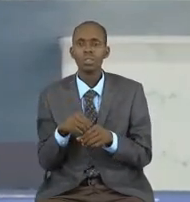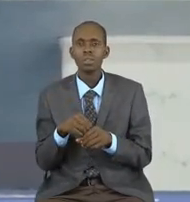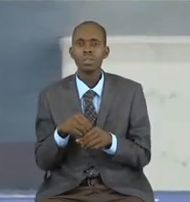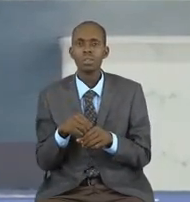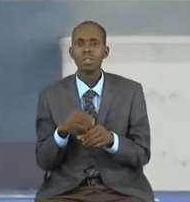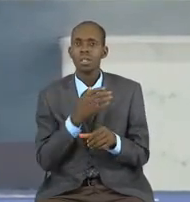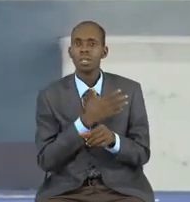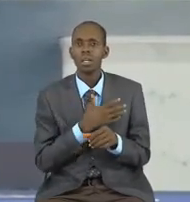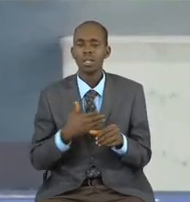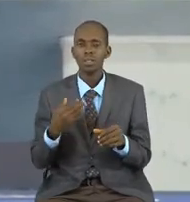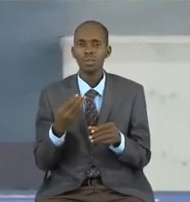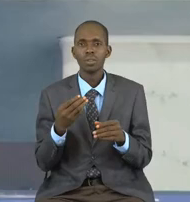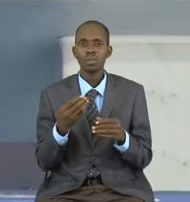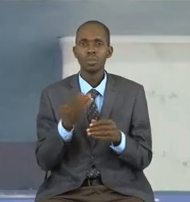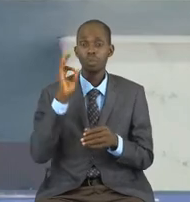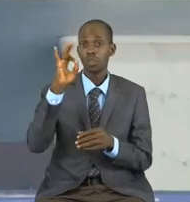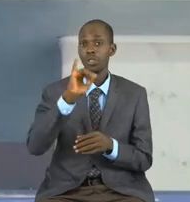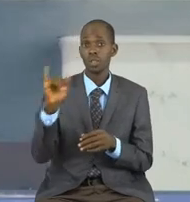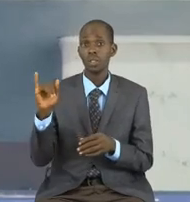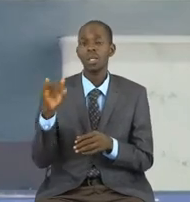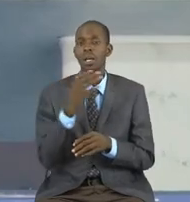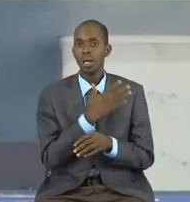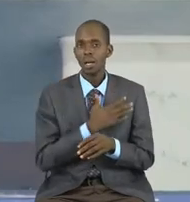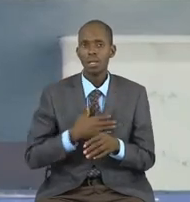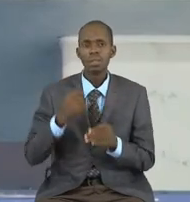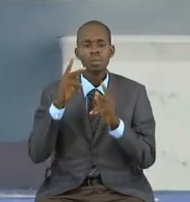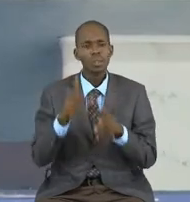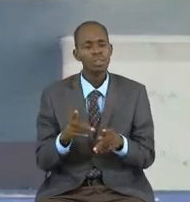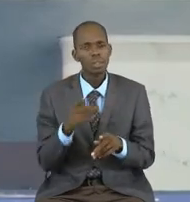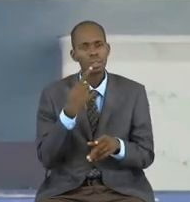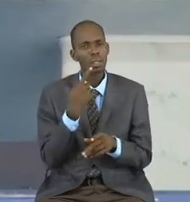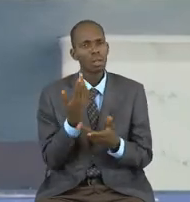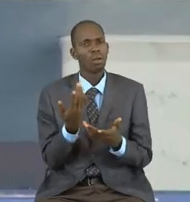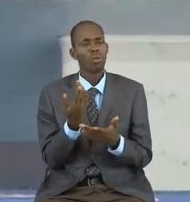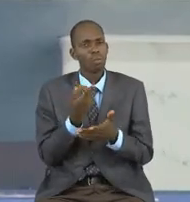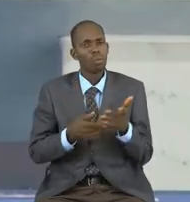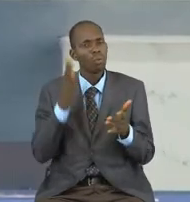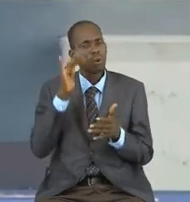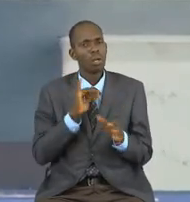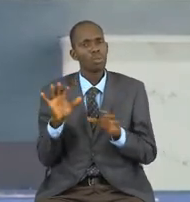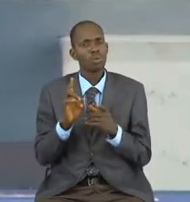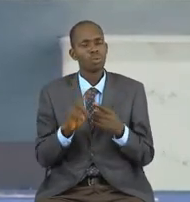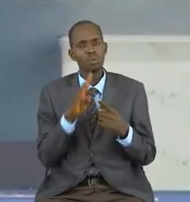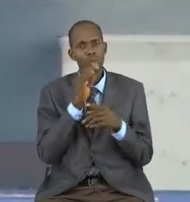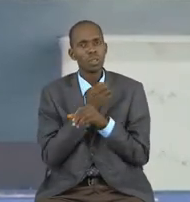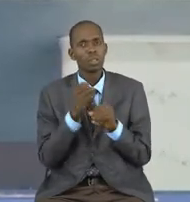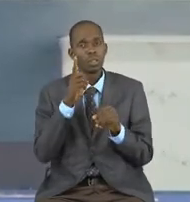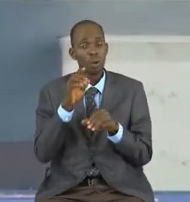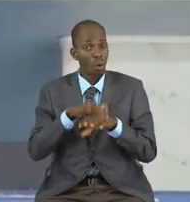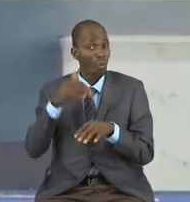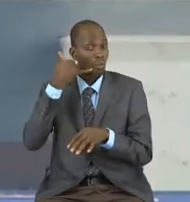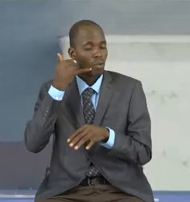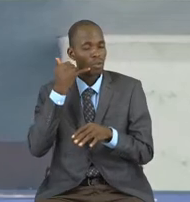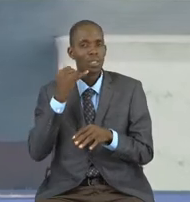few minutes, the fellow is convicted, and the fellow said, what shall I do to be saved? And you leave him on phone and get saved.